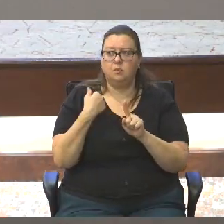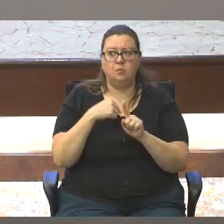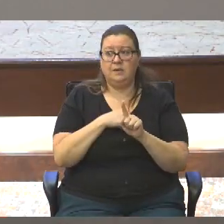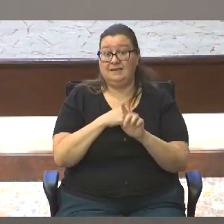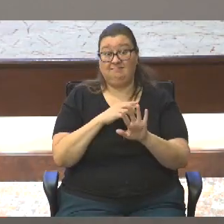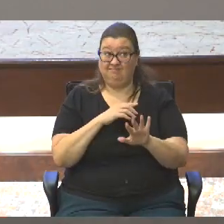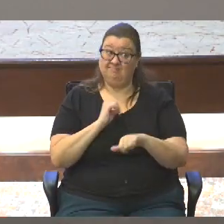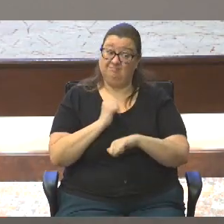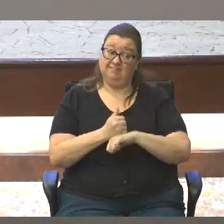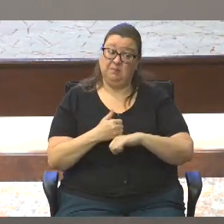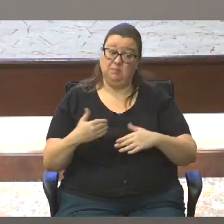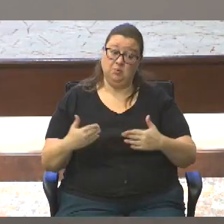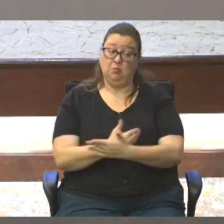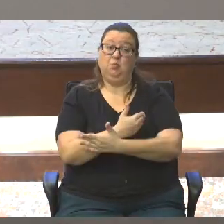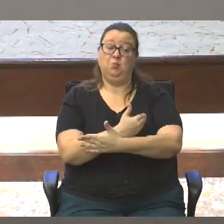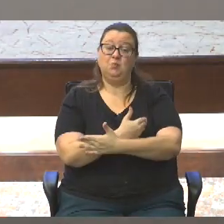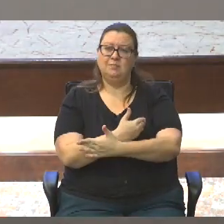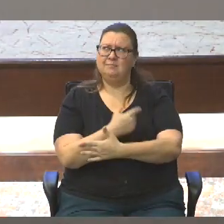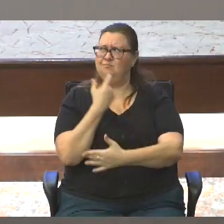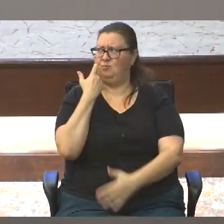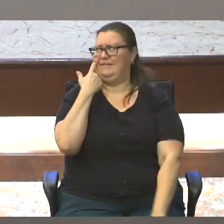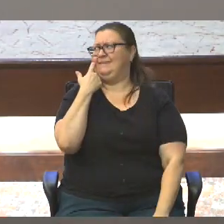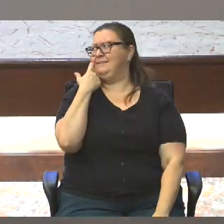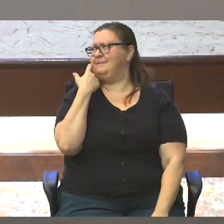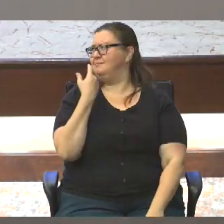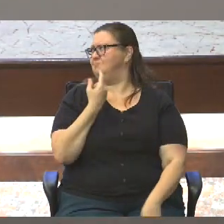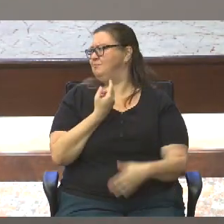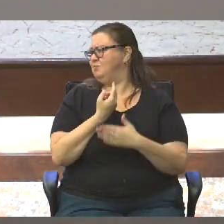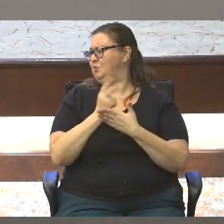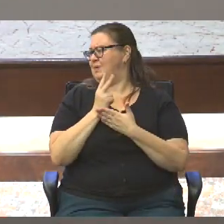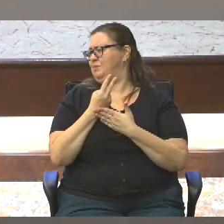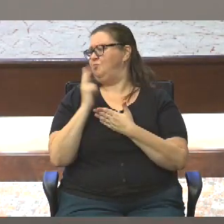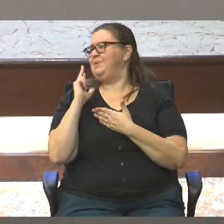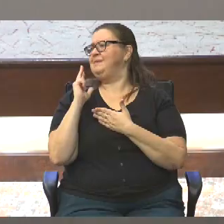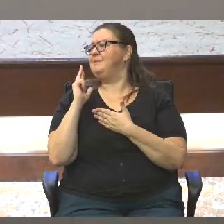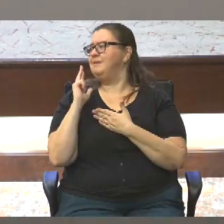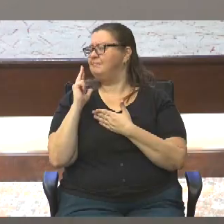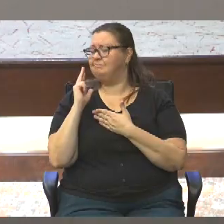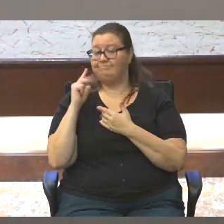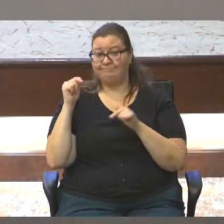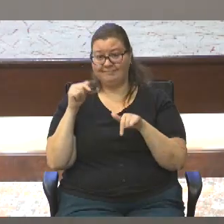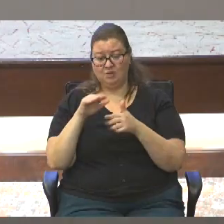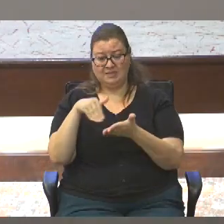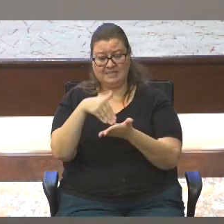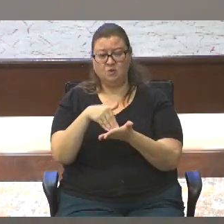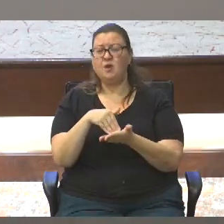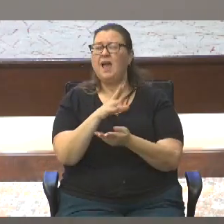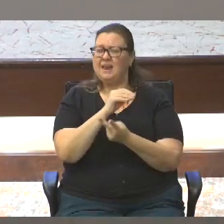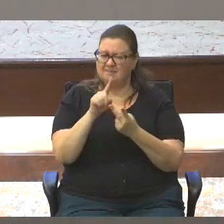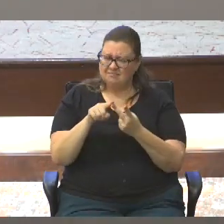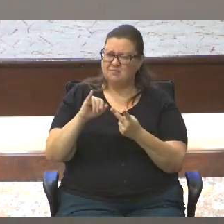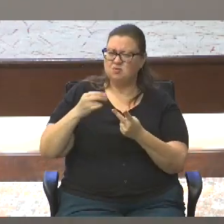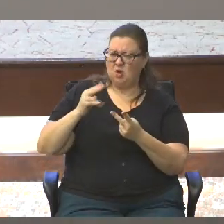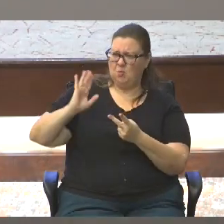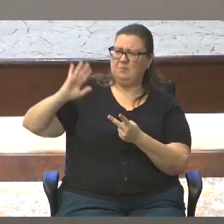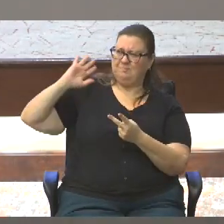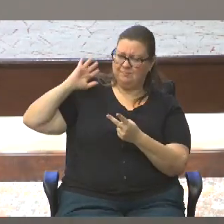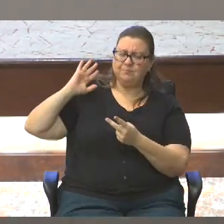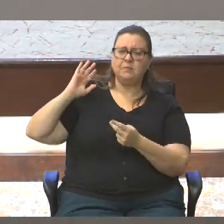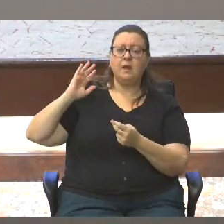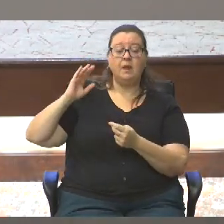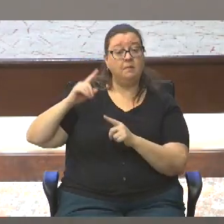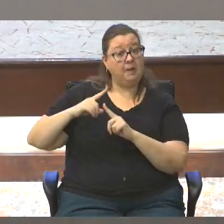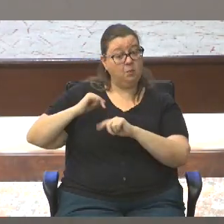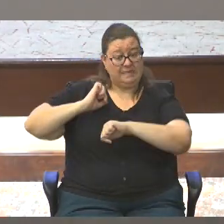groundbreaking just recently, a few weeks ago, at the center and in January, and certainly are looking